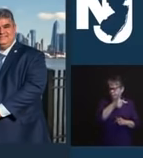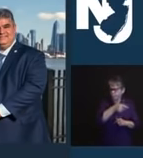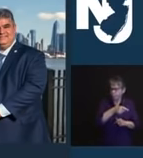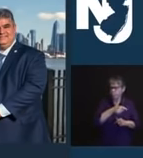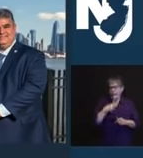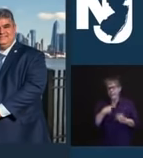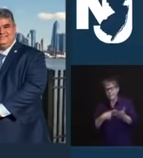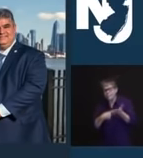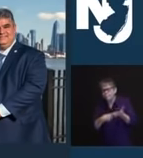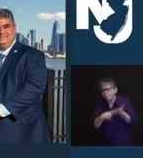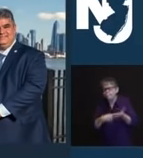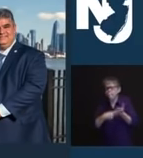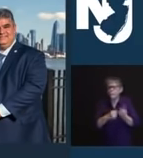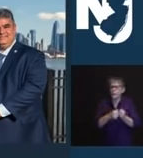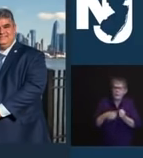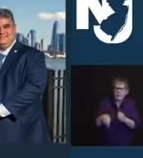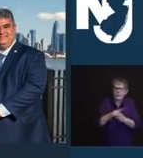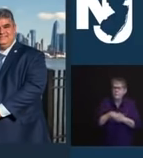shccnj.org,